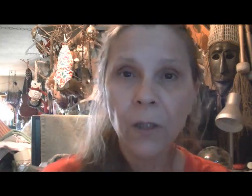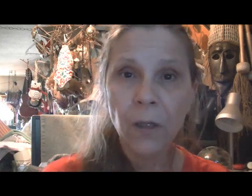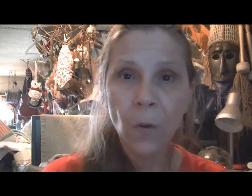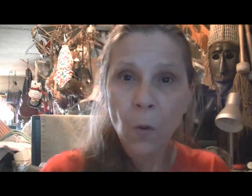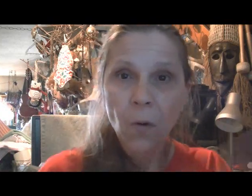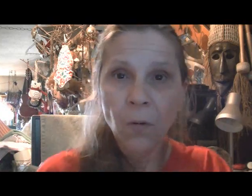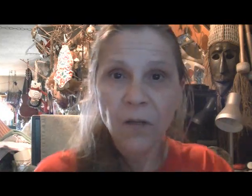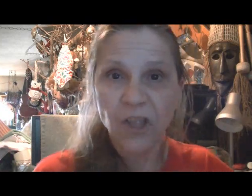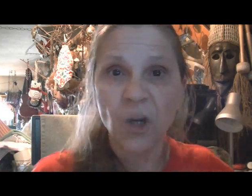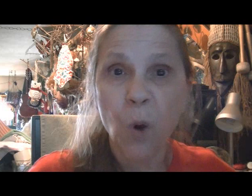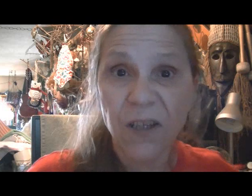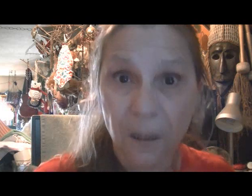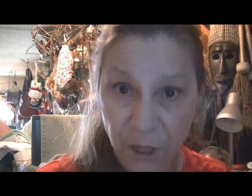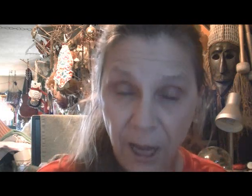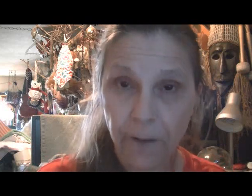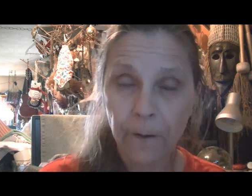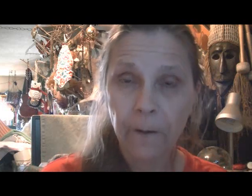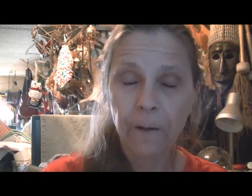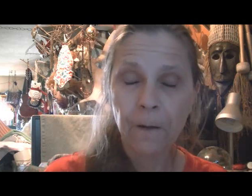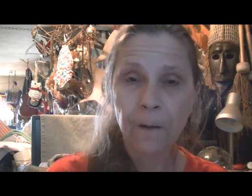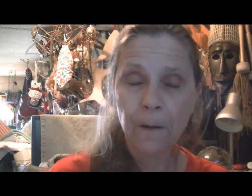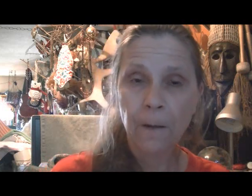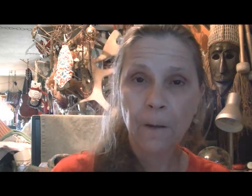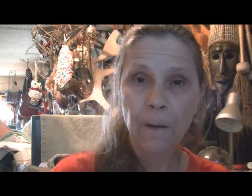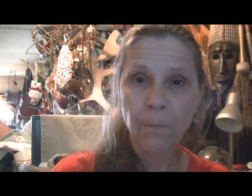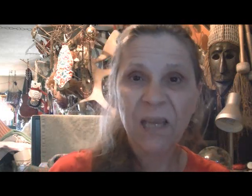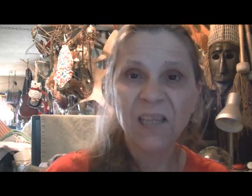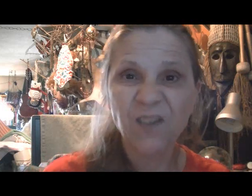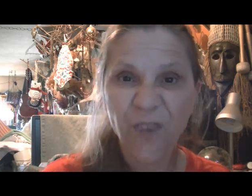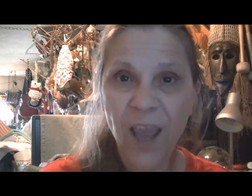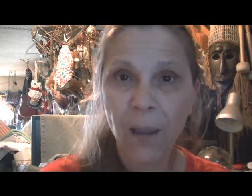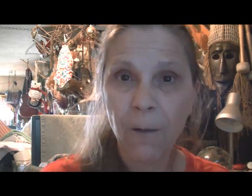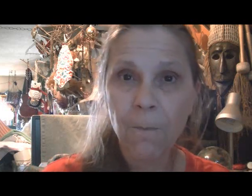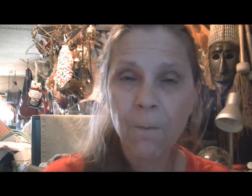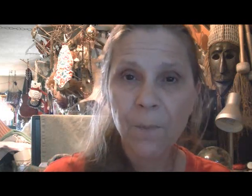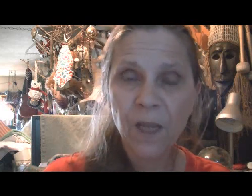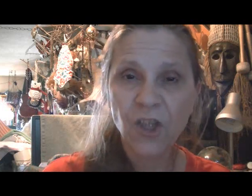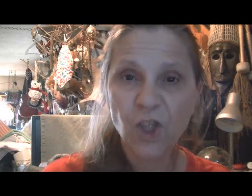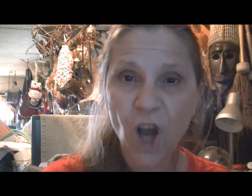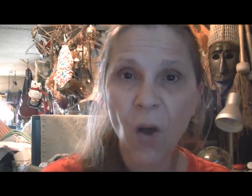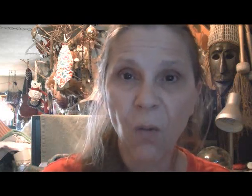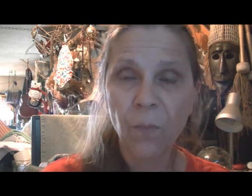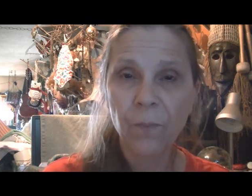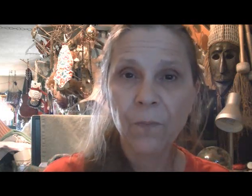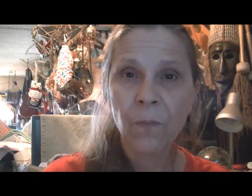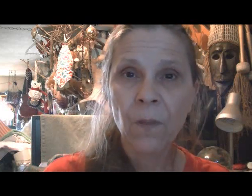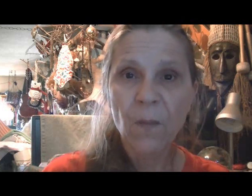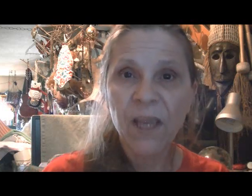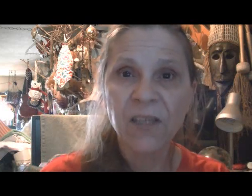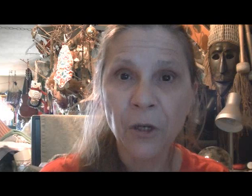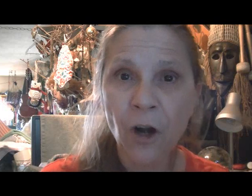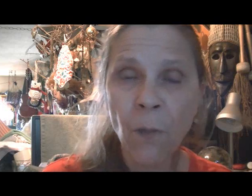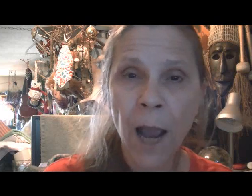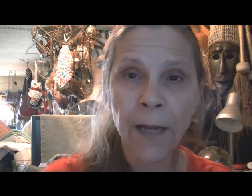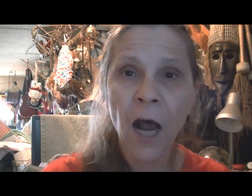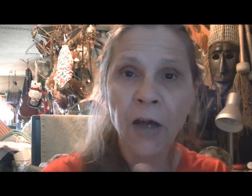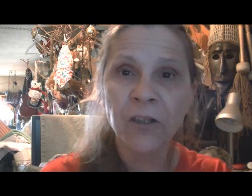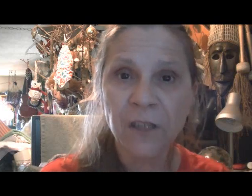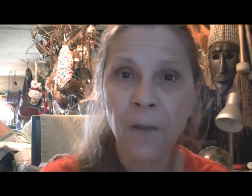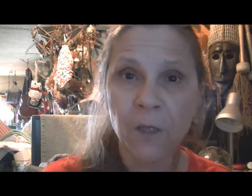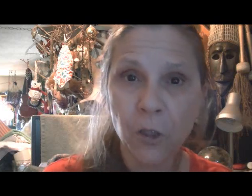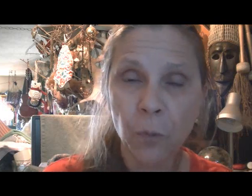known that she was upset. Because it's fake. It's a show. Because in her